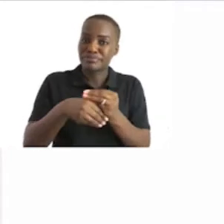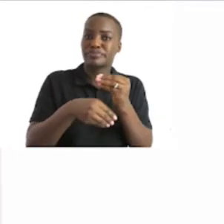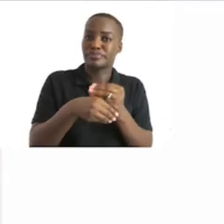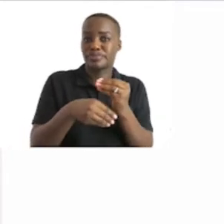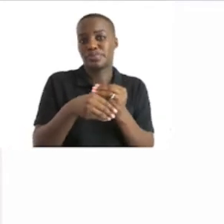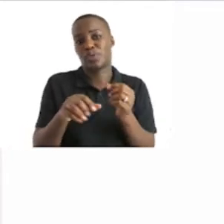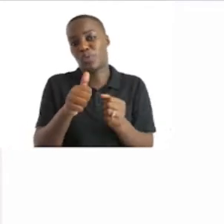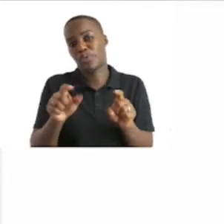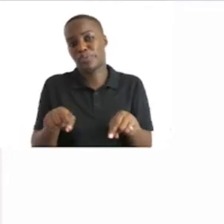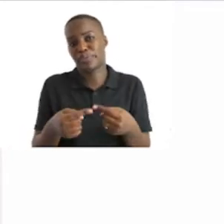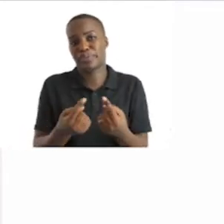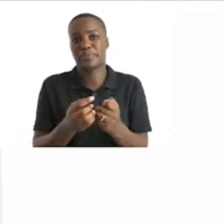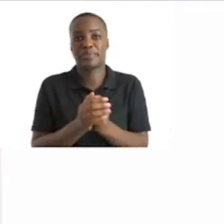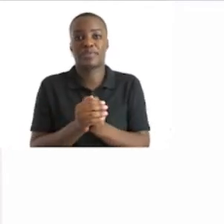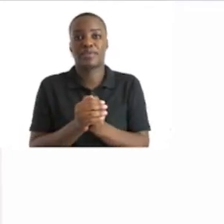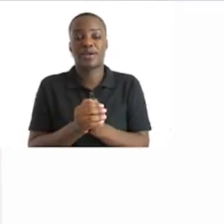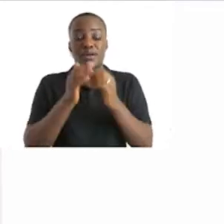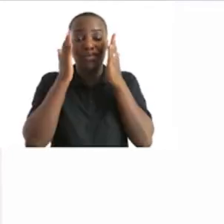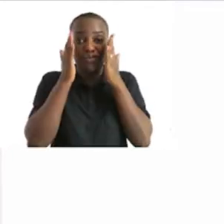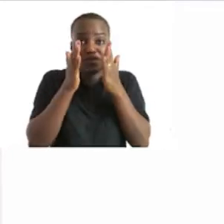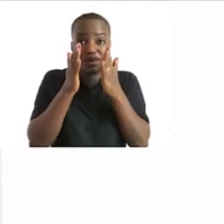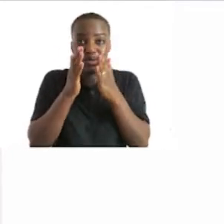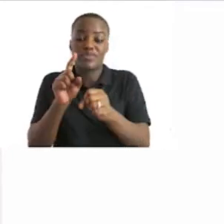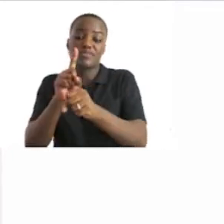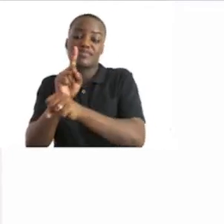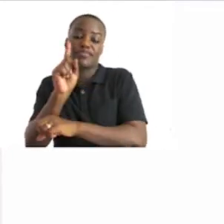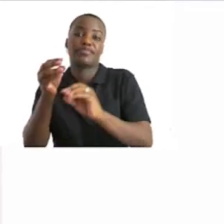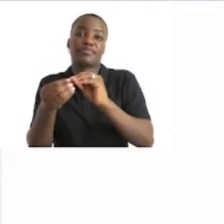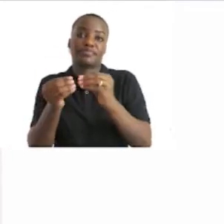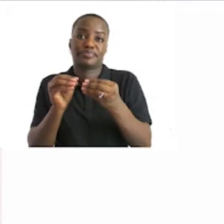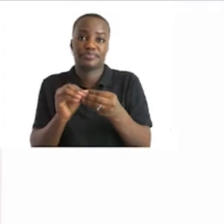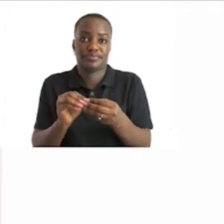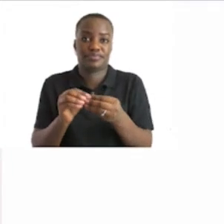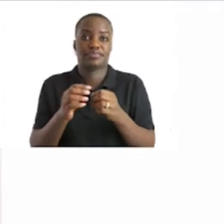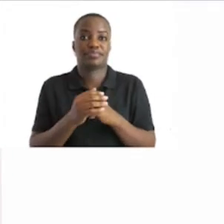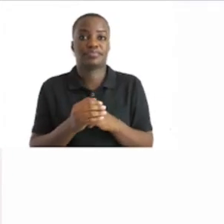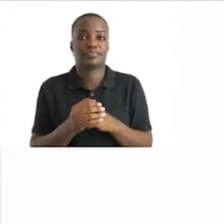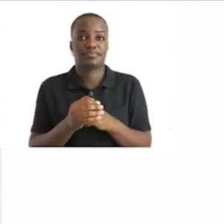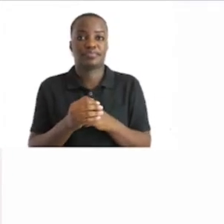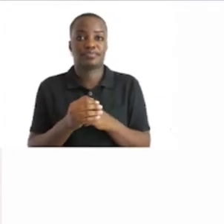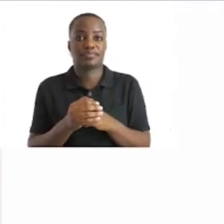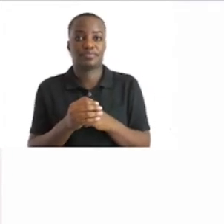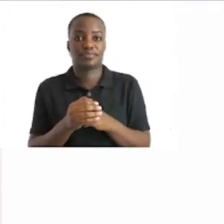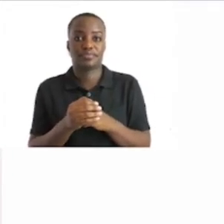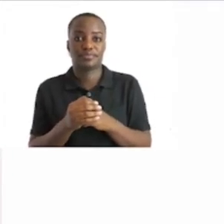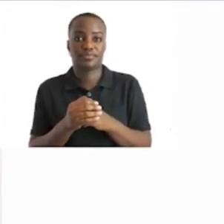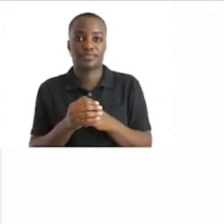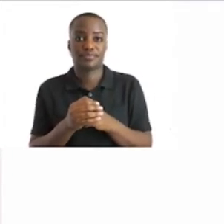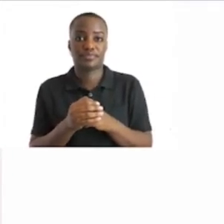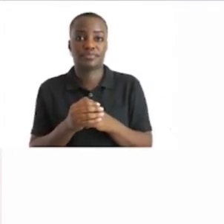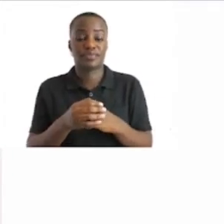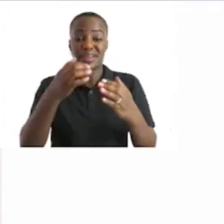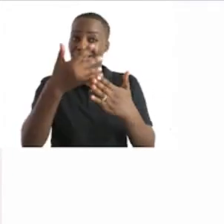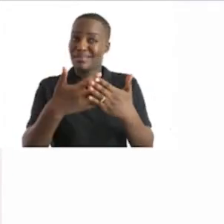the other side to only focus on the first digit of the number. The rest of